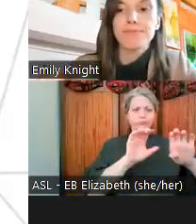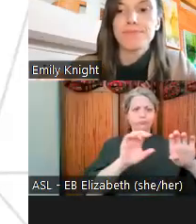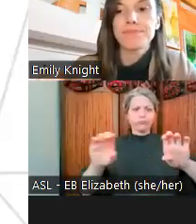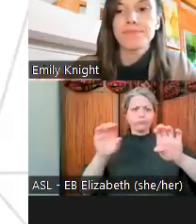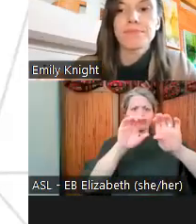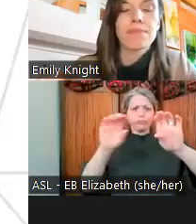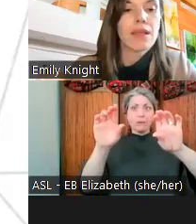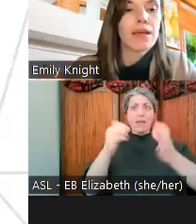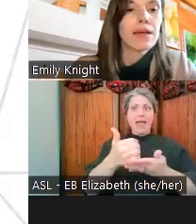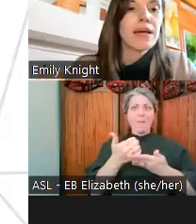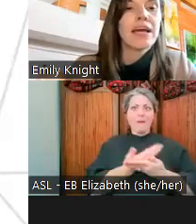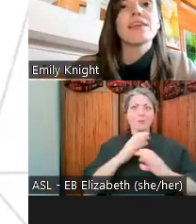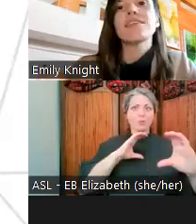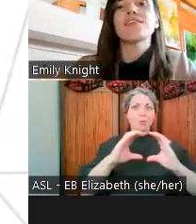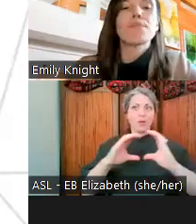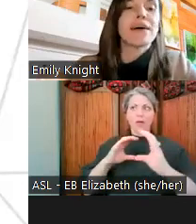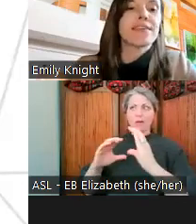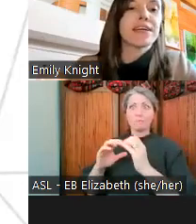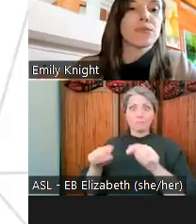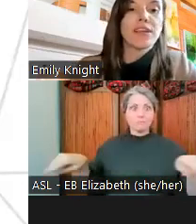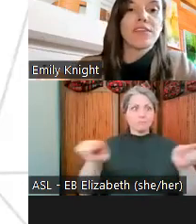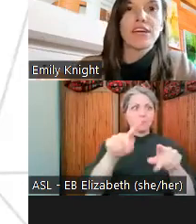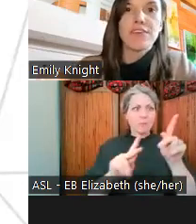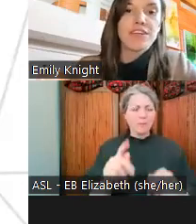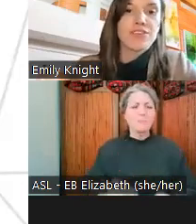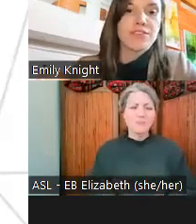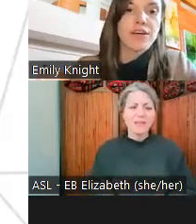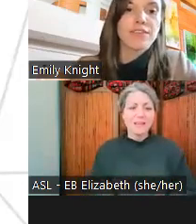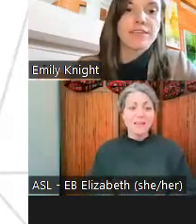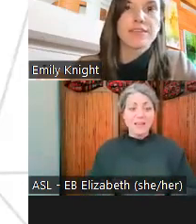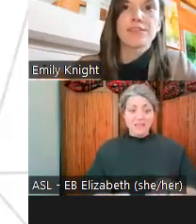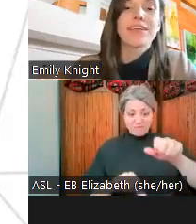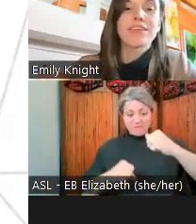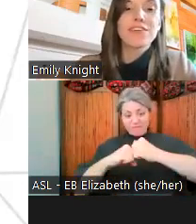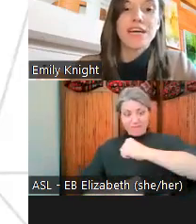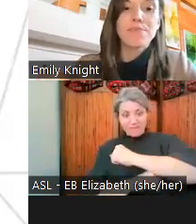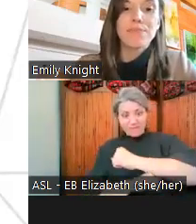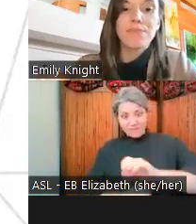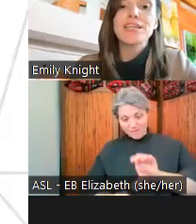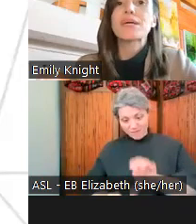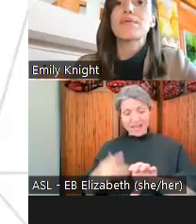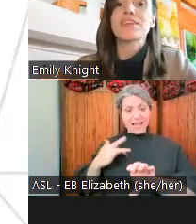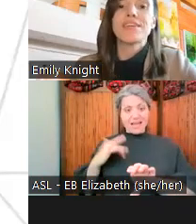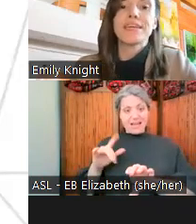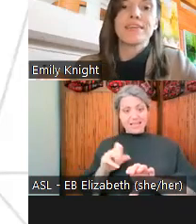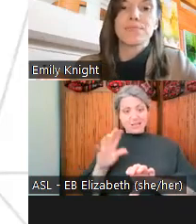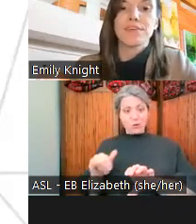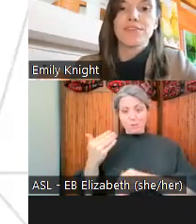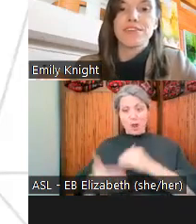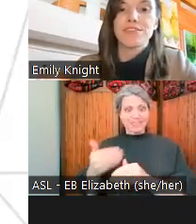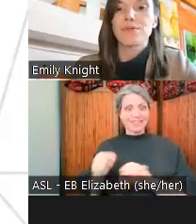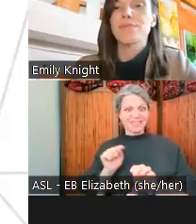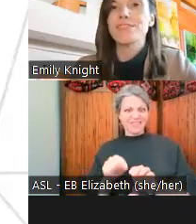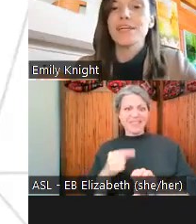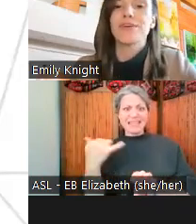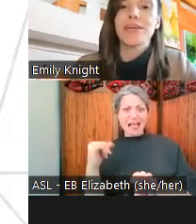people. And sensory processing is one of the very foundations of all of this. So as a first step, we need to be able to take in simple